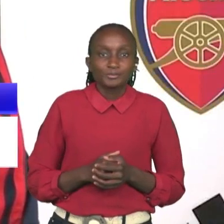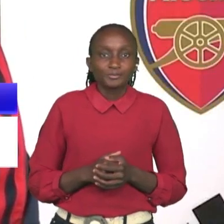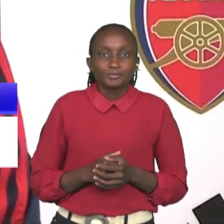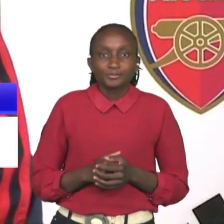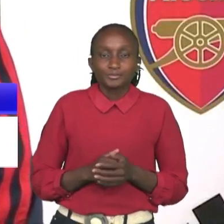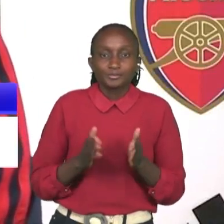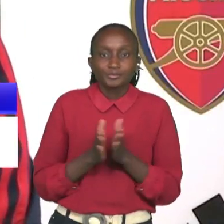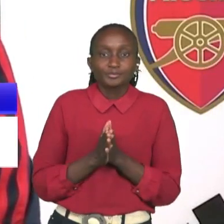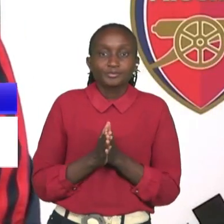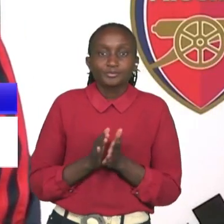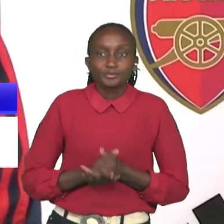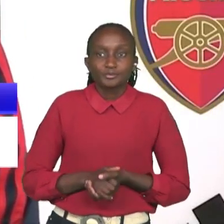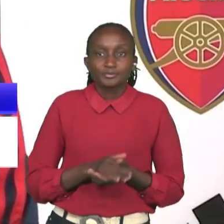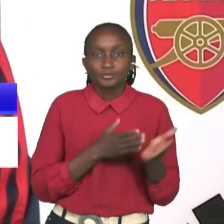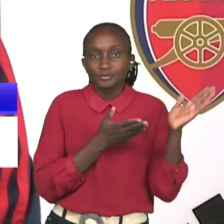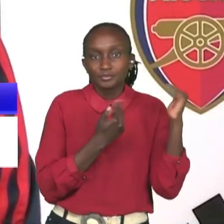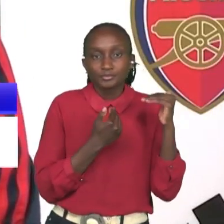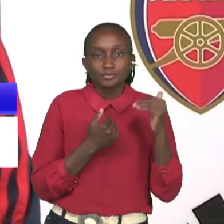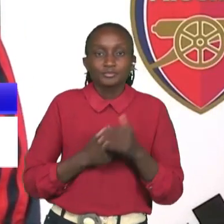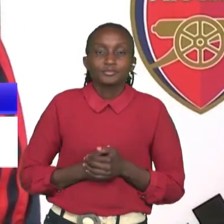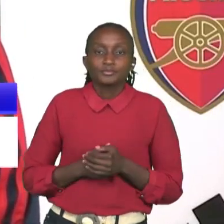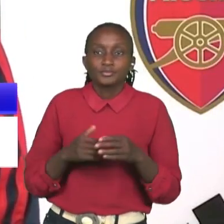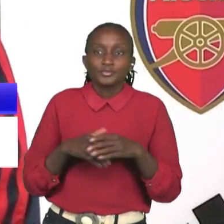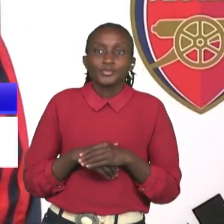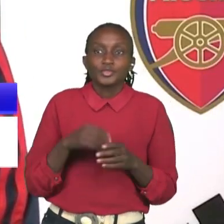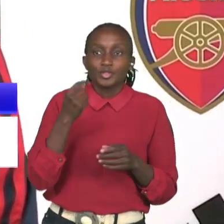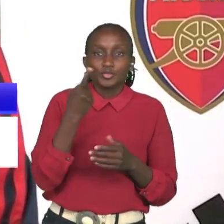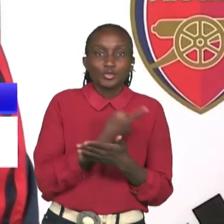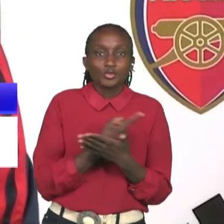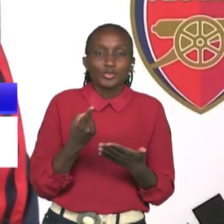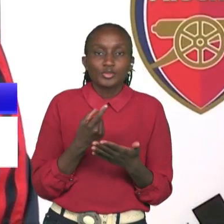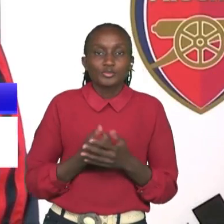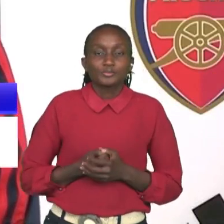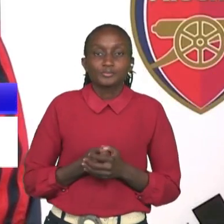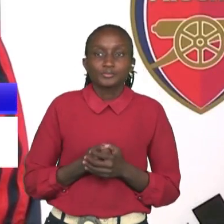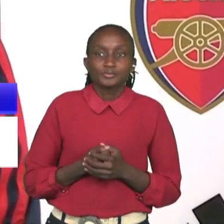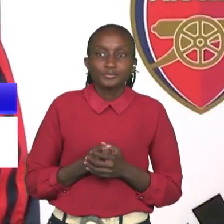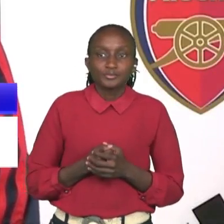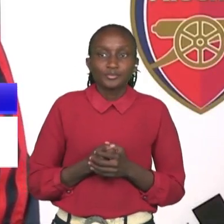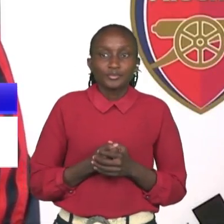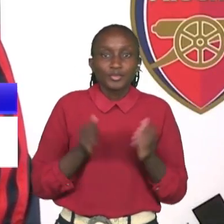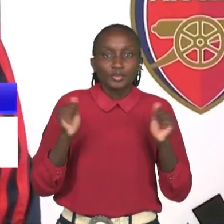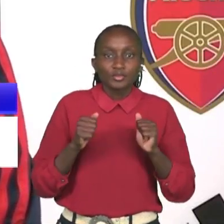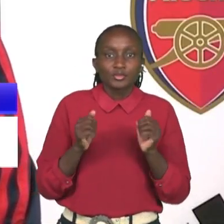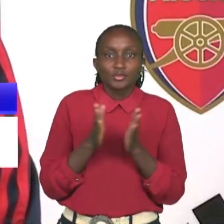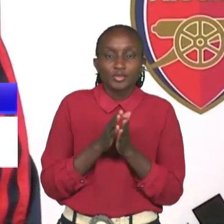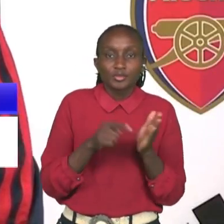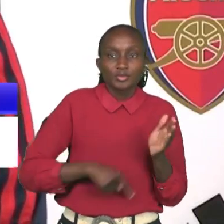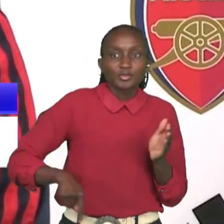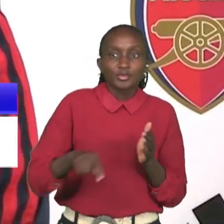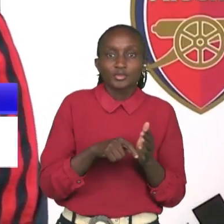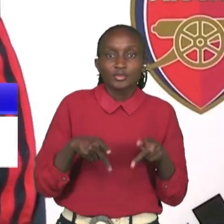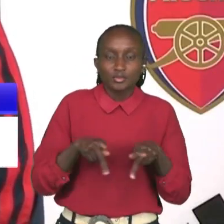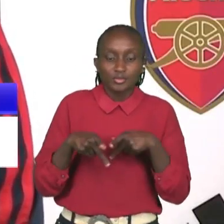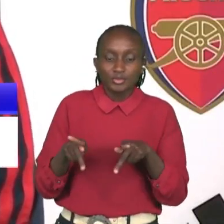and hopefully in a few weeks can can be with us training and the possibility available